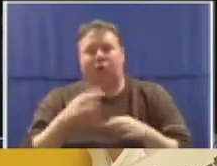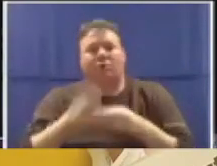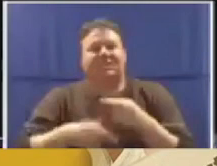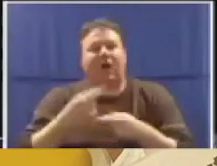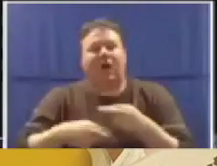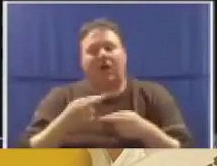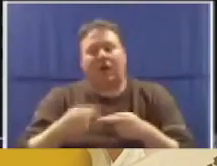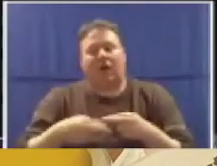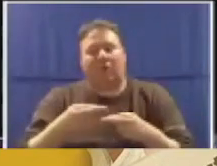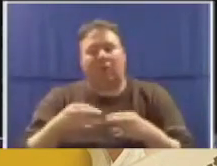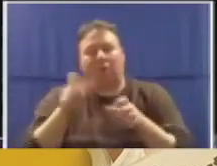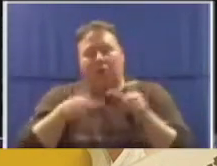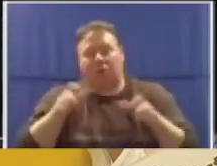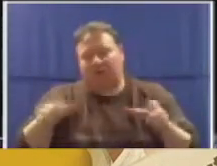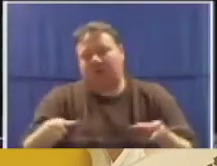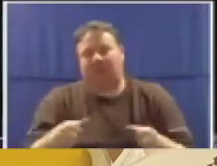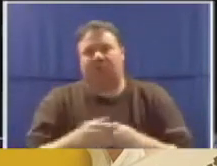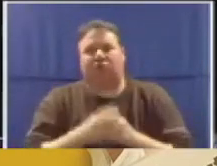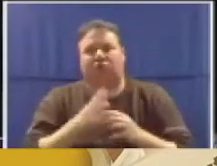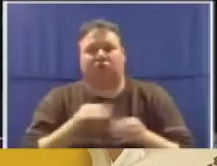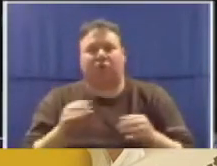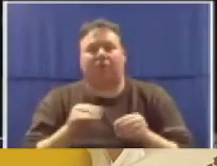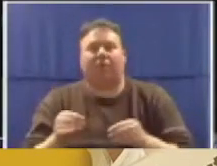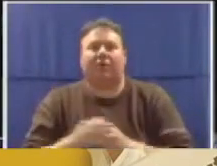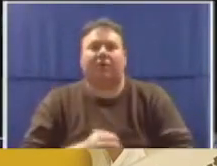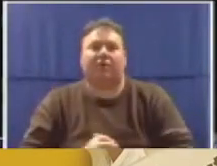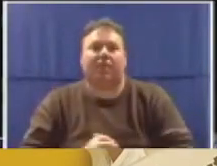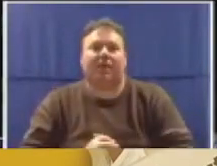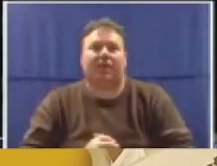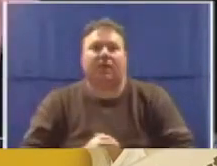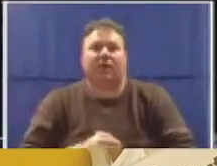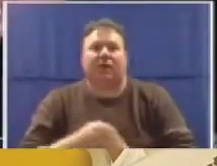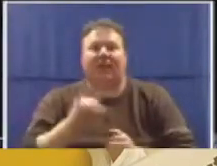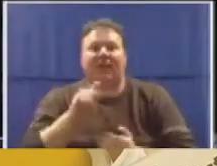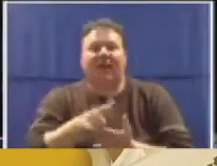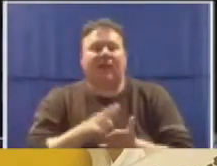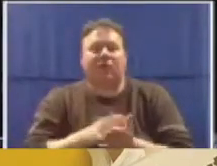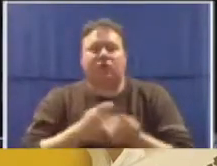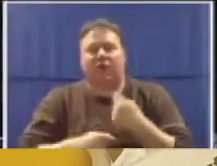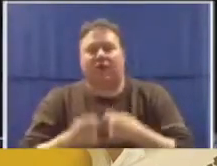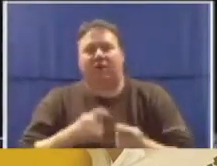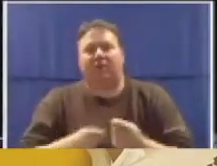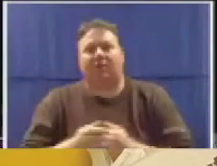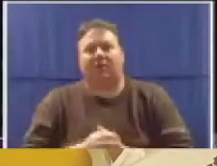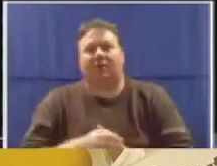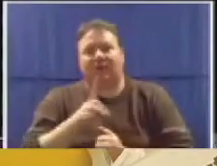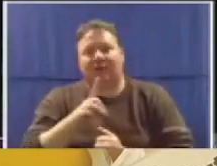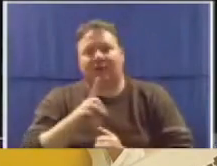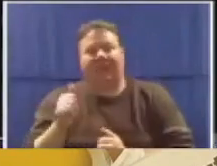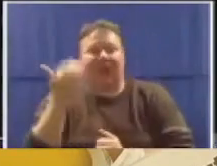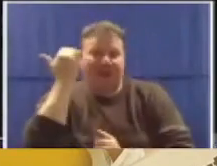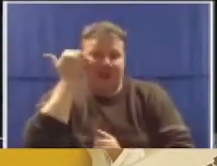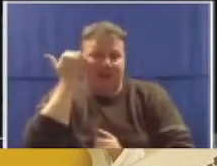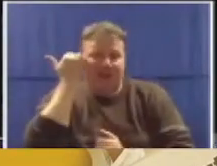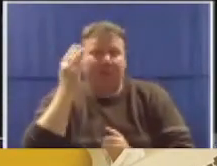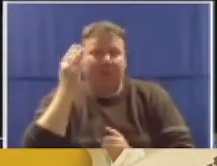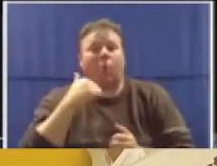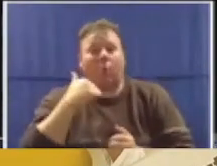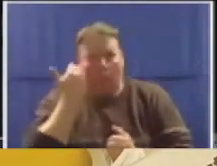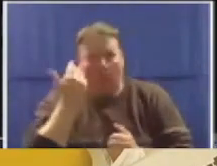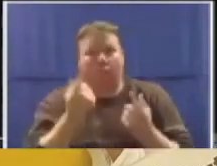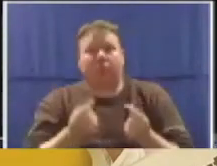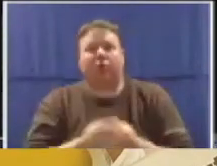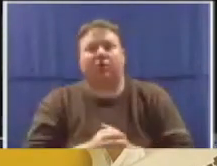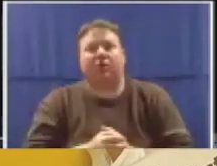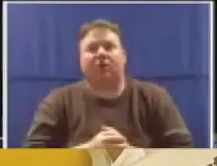with the deployment of security at vandalism hotspots. This is what a DA government would have done, but